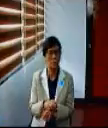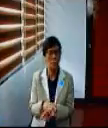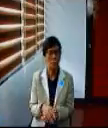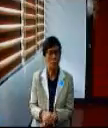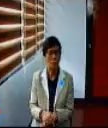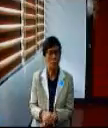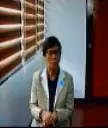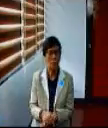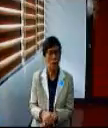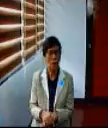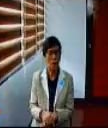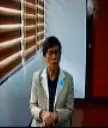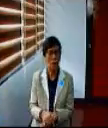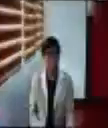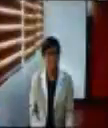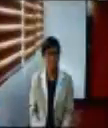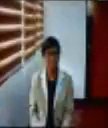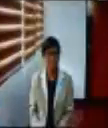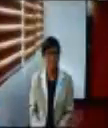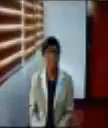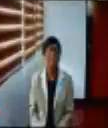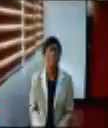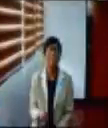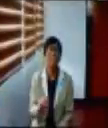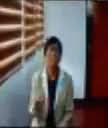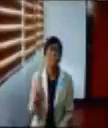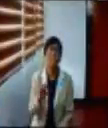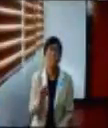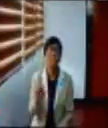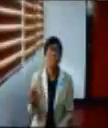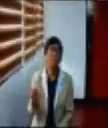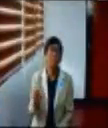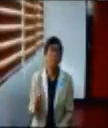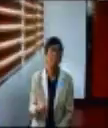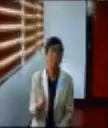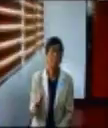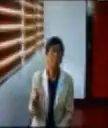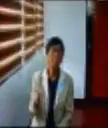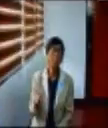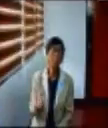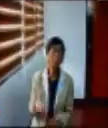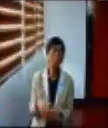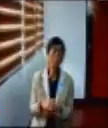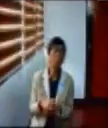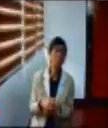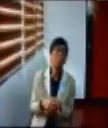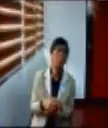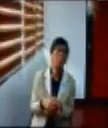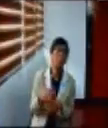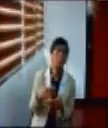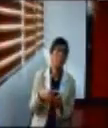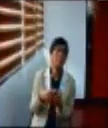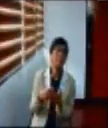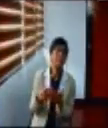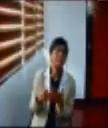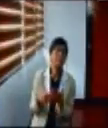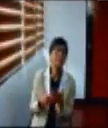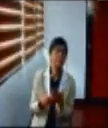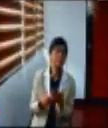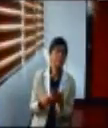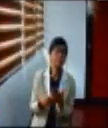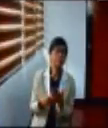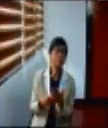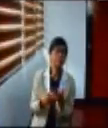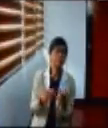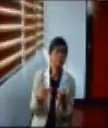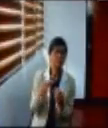Rights cannot be offset by good deeds. So the fact that you've built a school, the fact that you have built a hospital for a local community, does